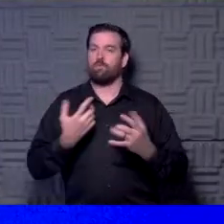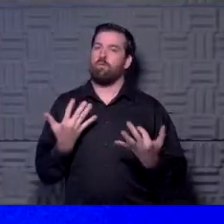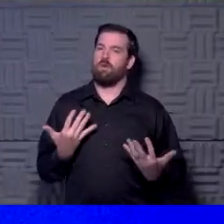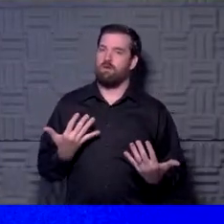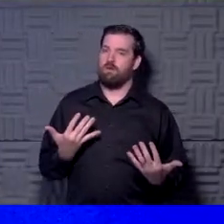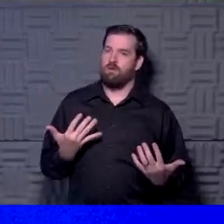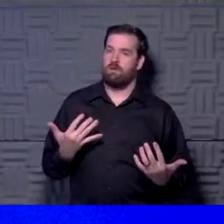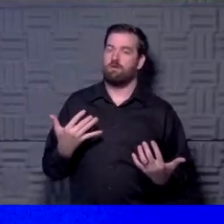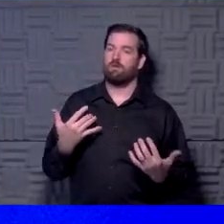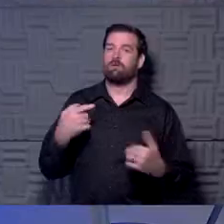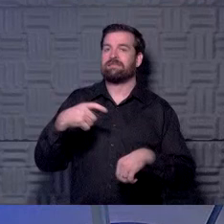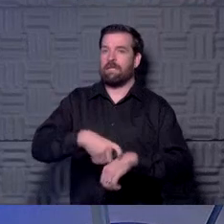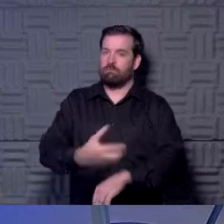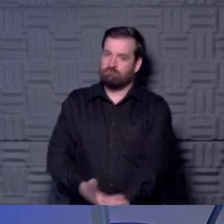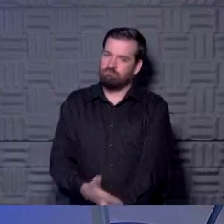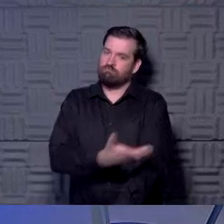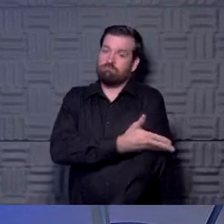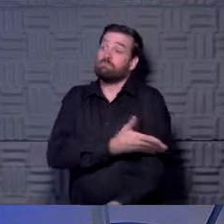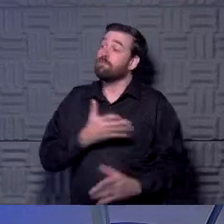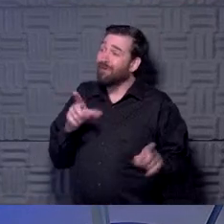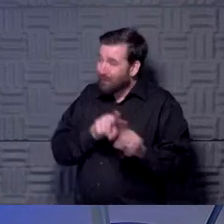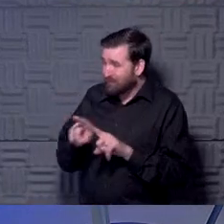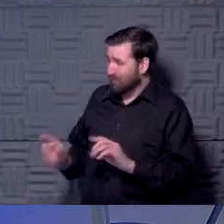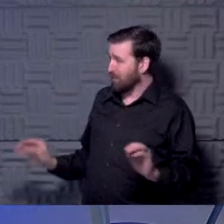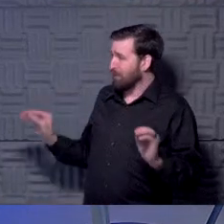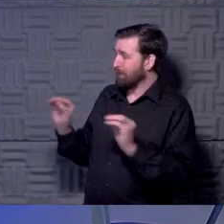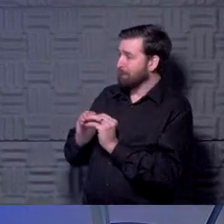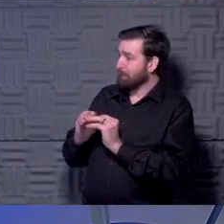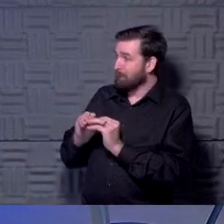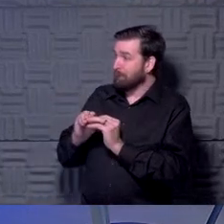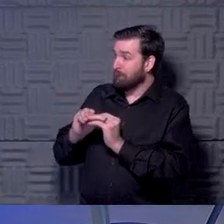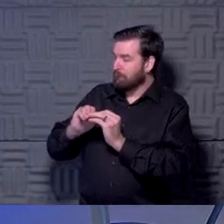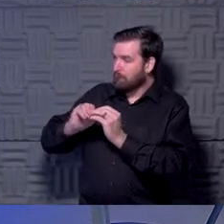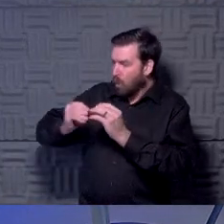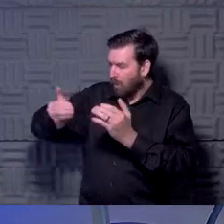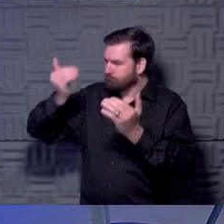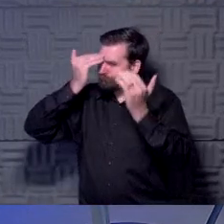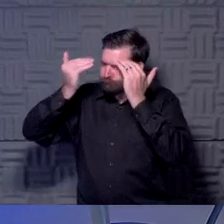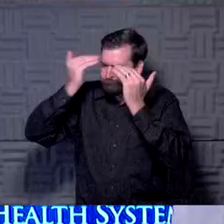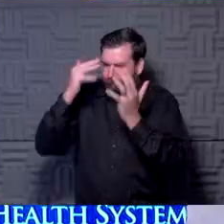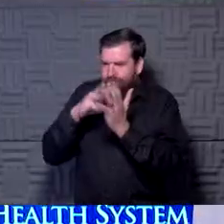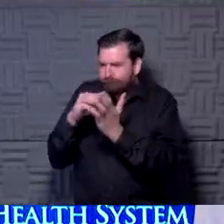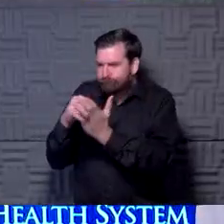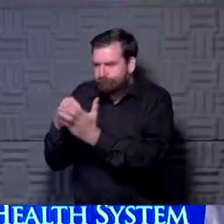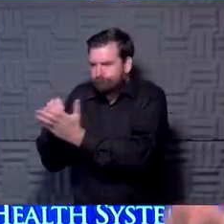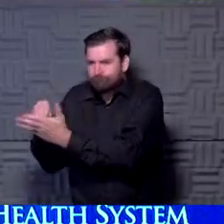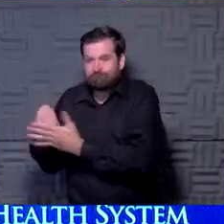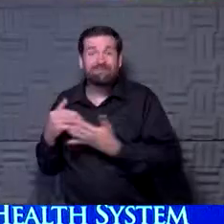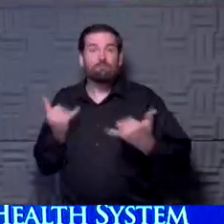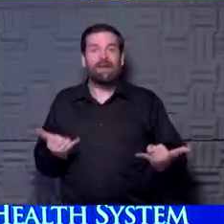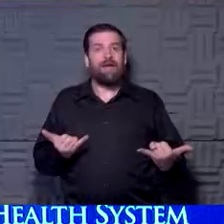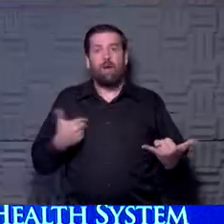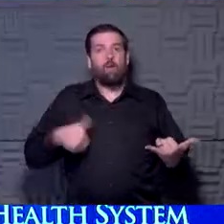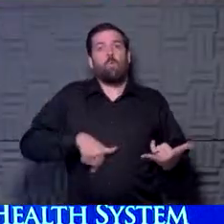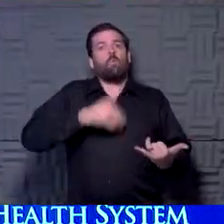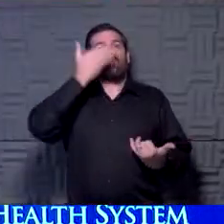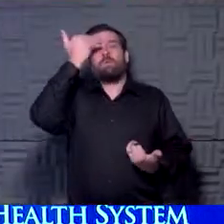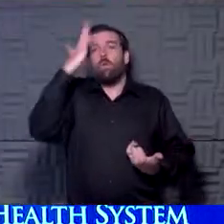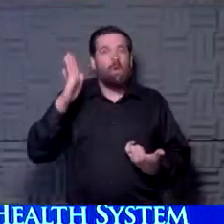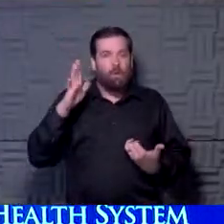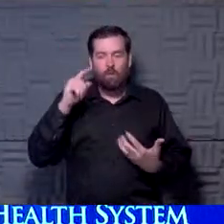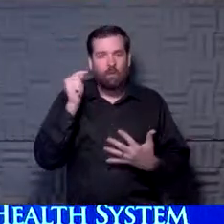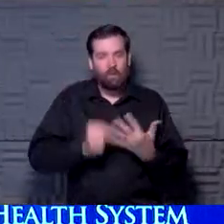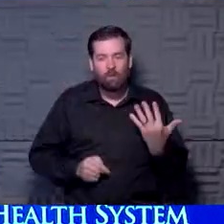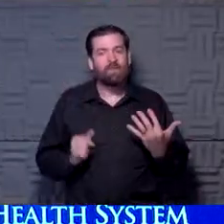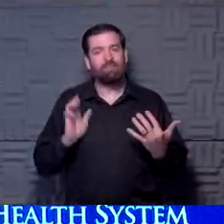So you have time to recover. and waiting for us to have a few more parts on their airplane so we know what we're talking. I mean, that's the other, we just don't know what we don't know. And I think that's